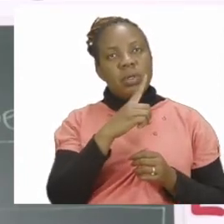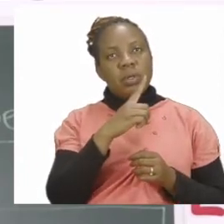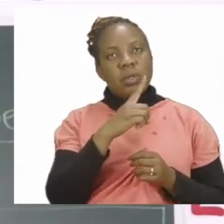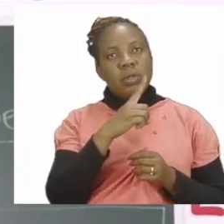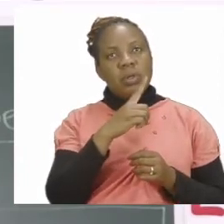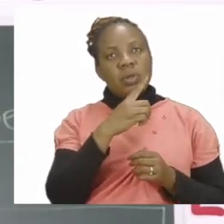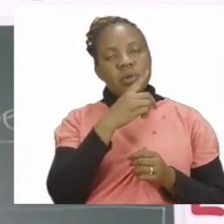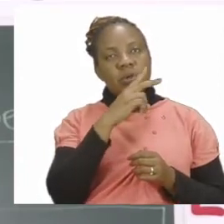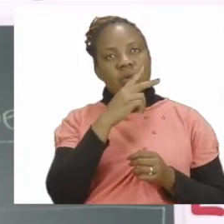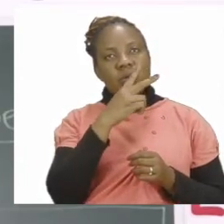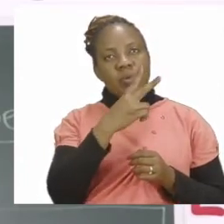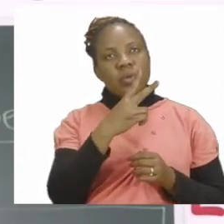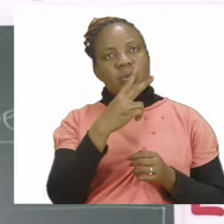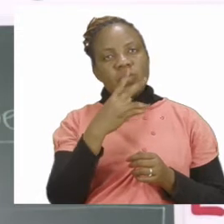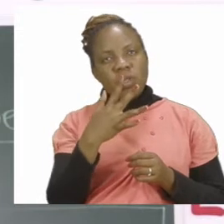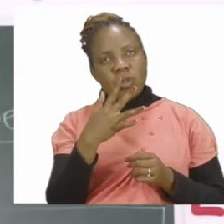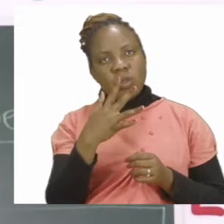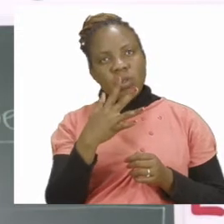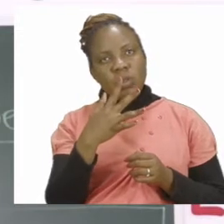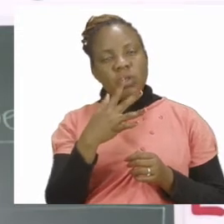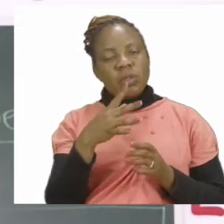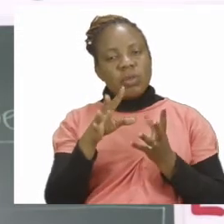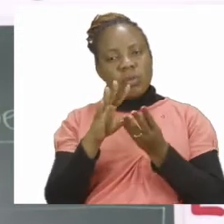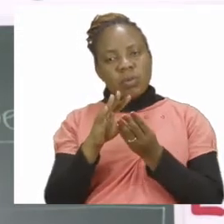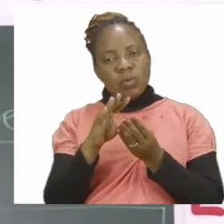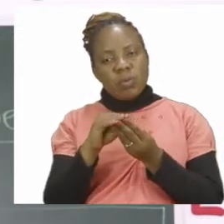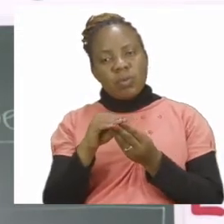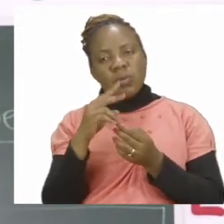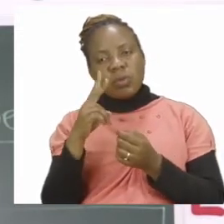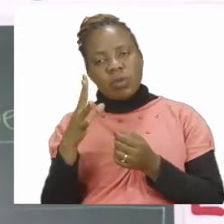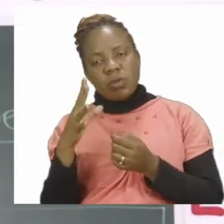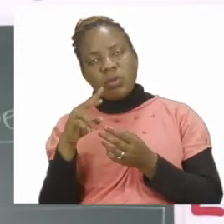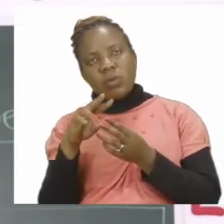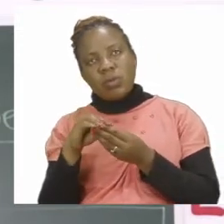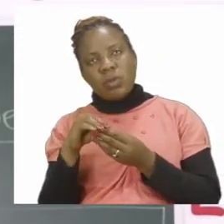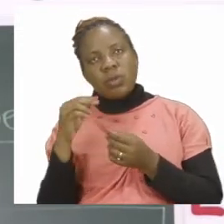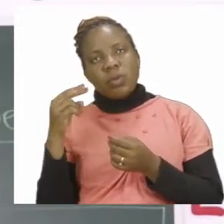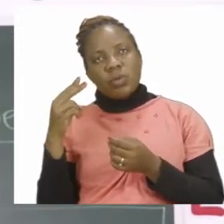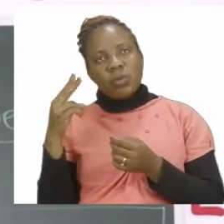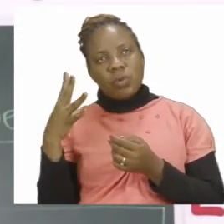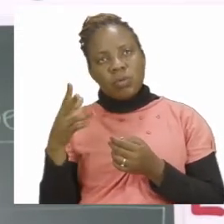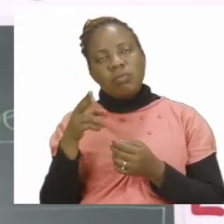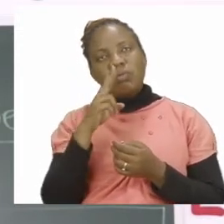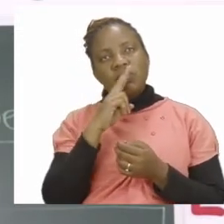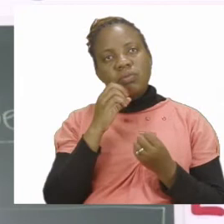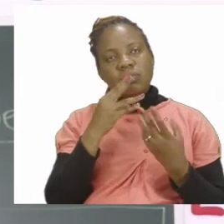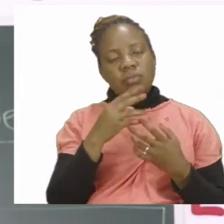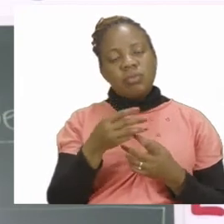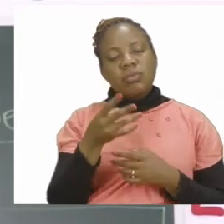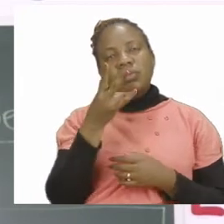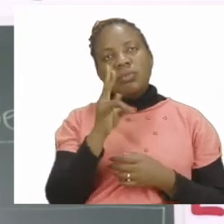25. And if you add up all your groups of 25, you get the number